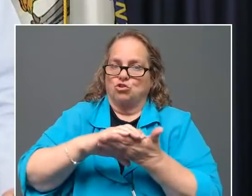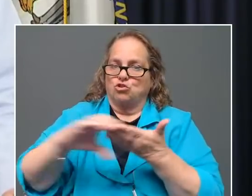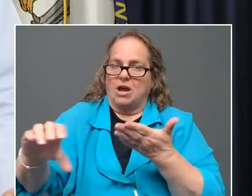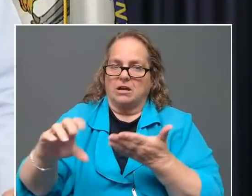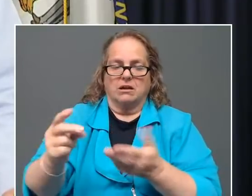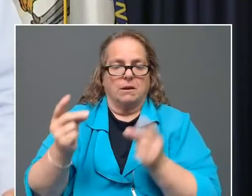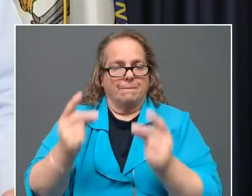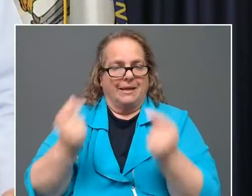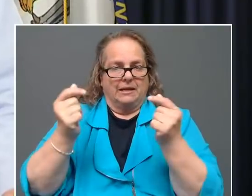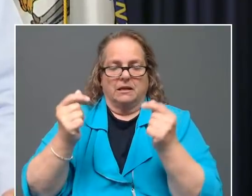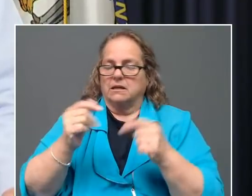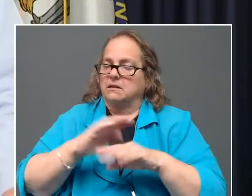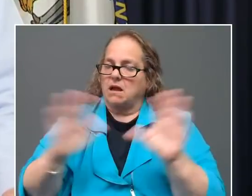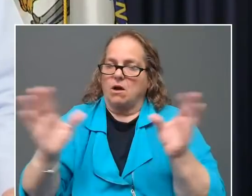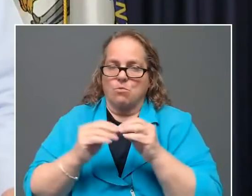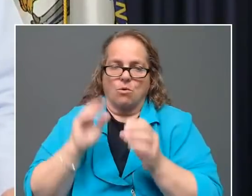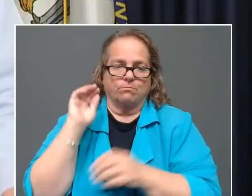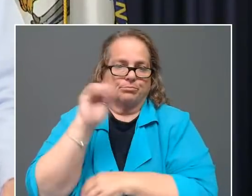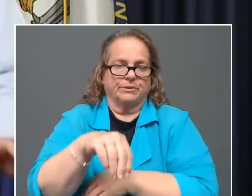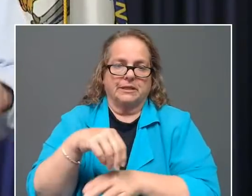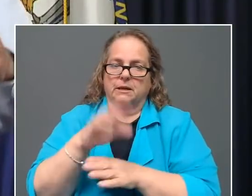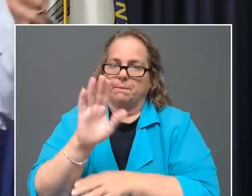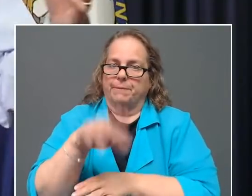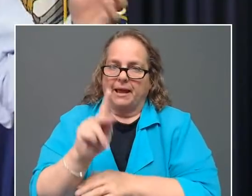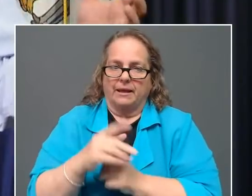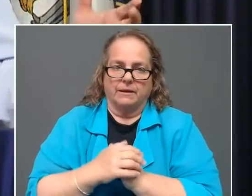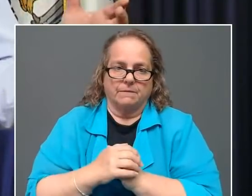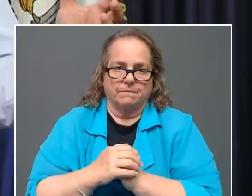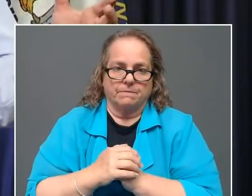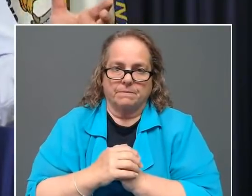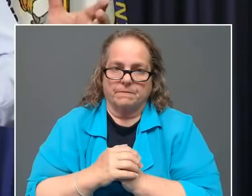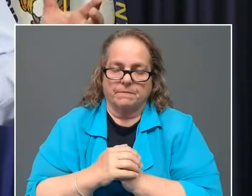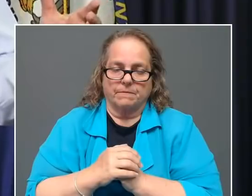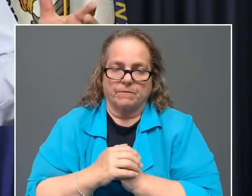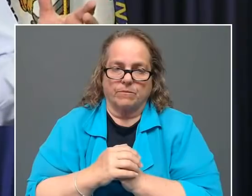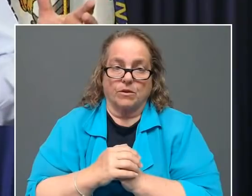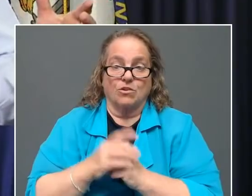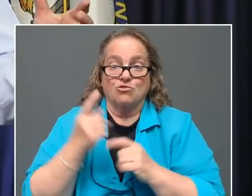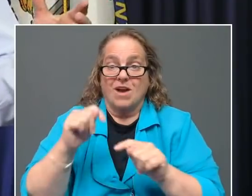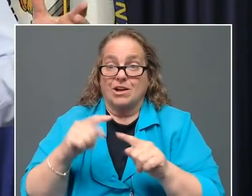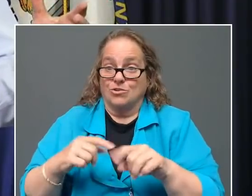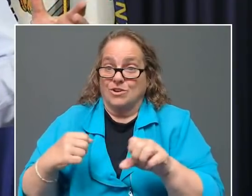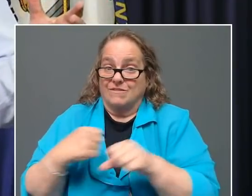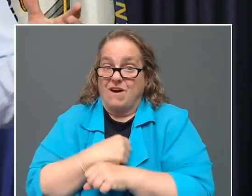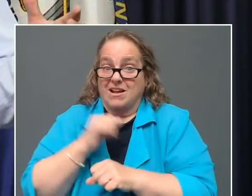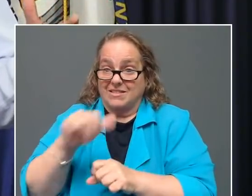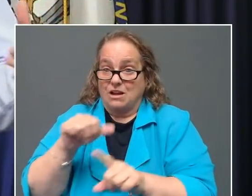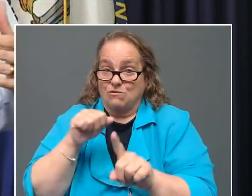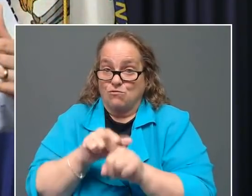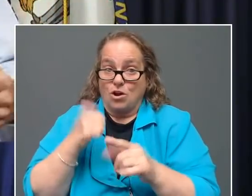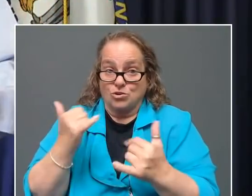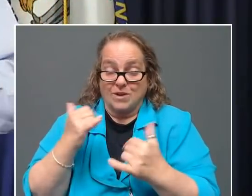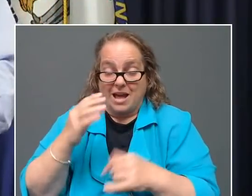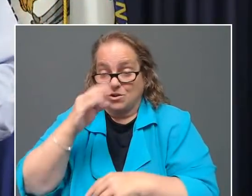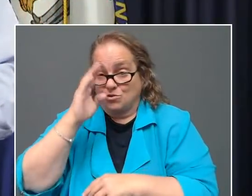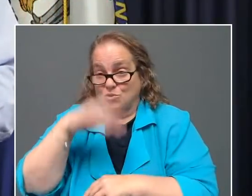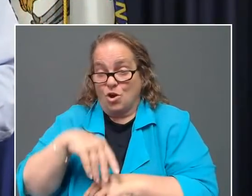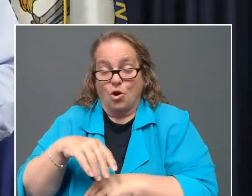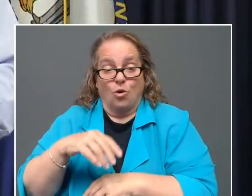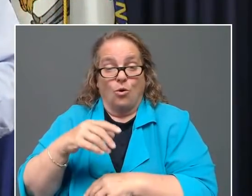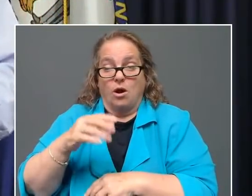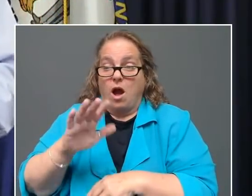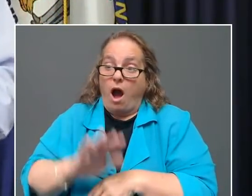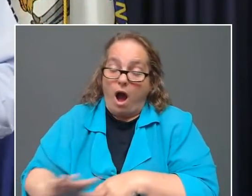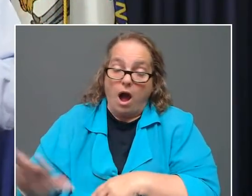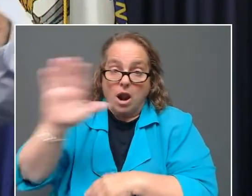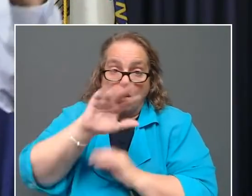continue fighting this fraud today and realizing that it knows no state bounds, nor is it only